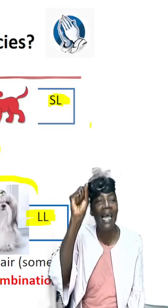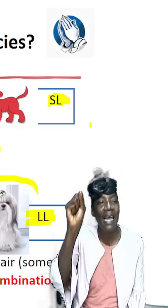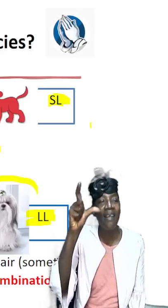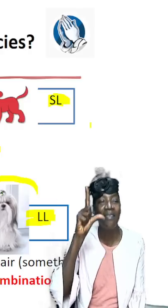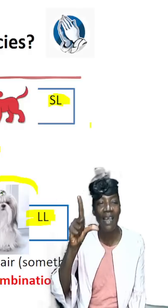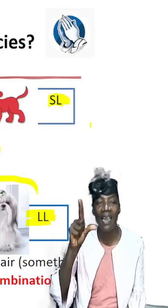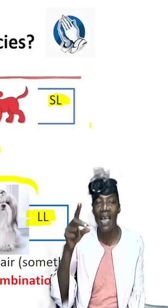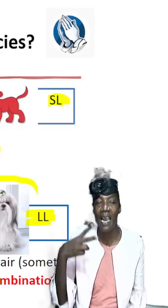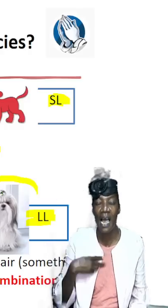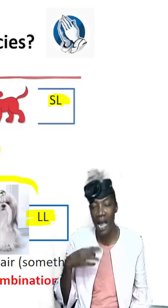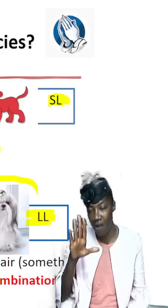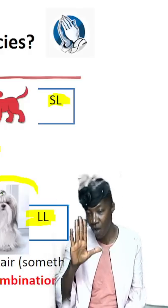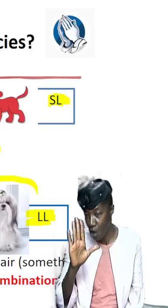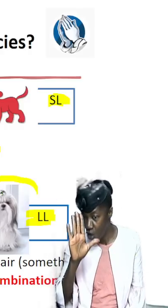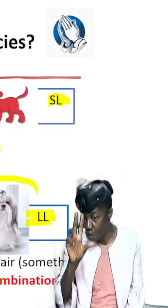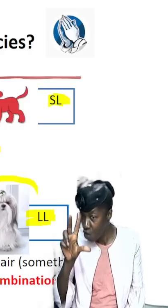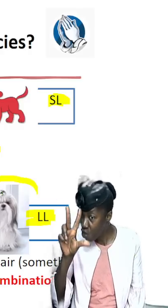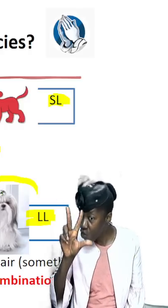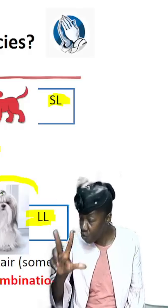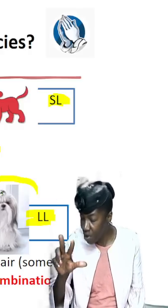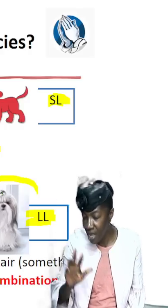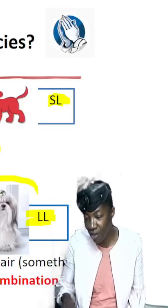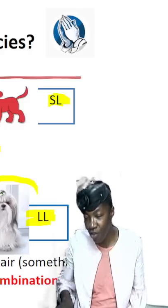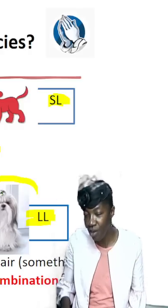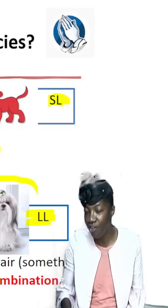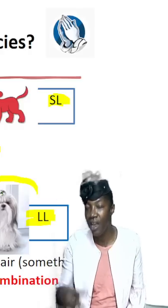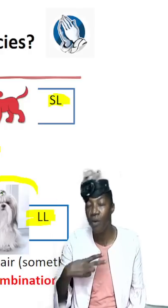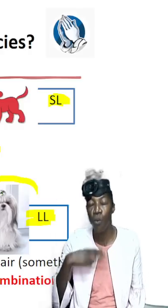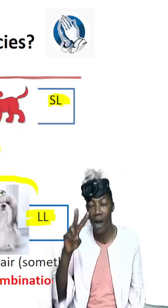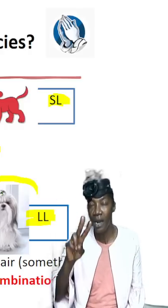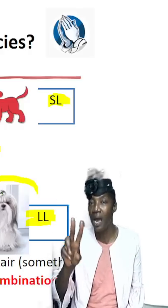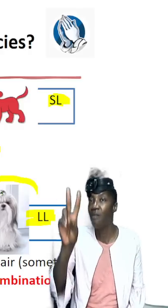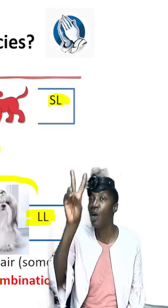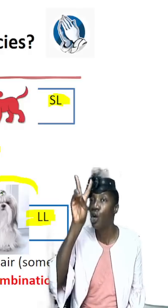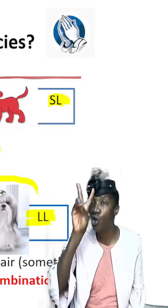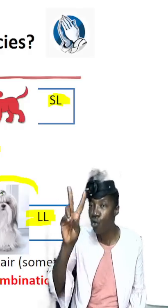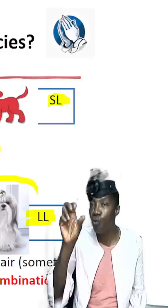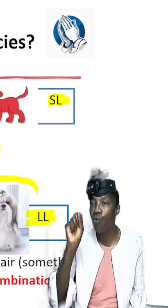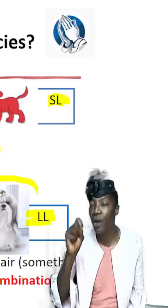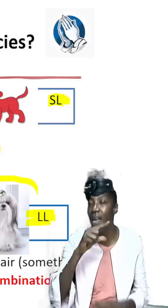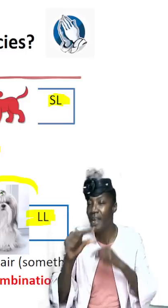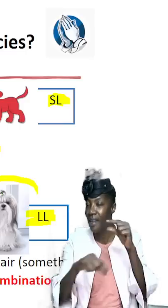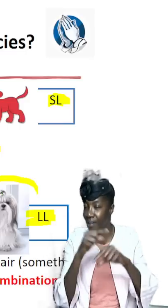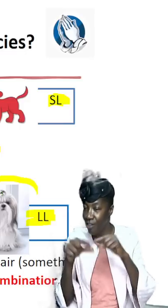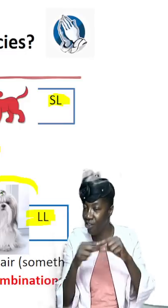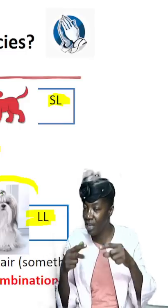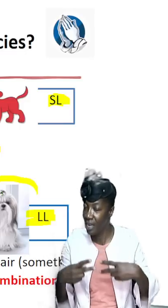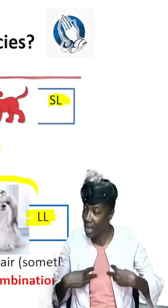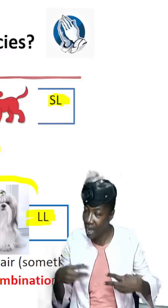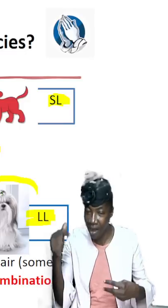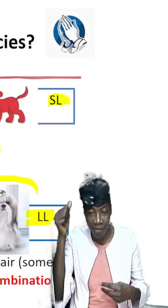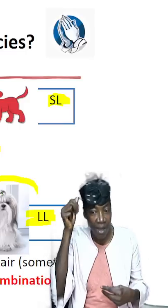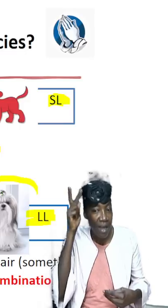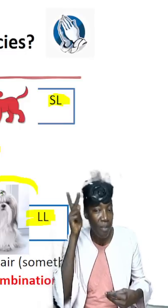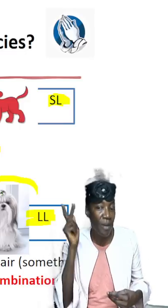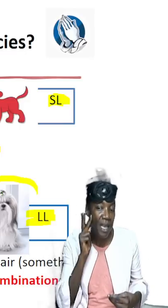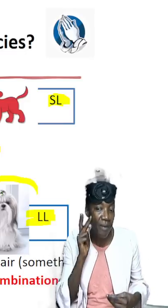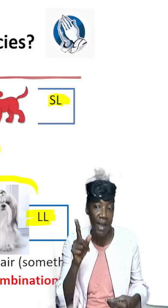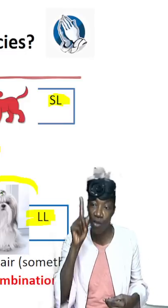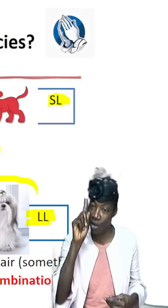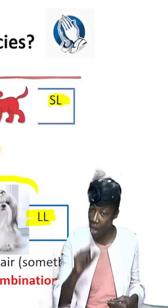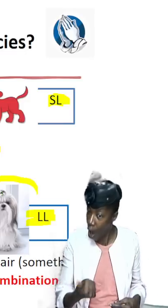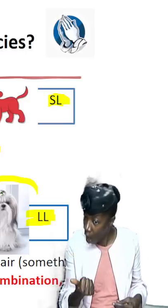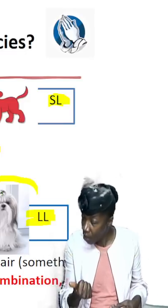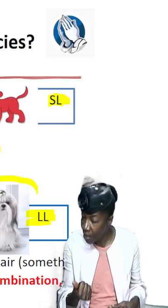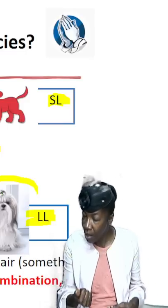children. One have two S genes they got from the parents. One have a S and a L gene